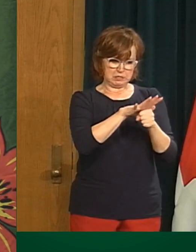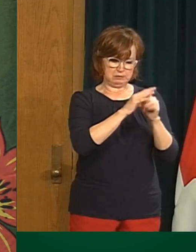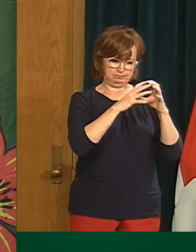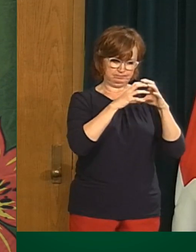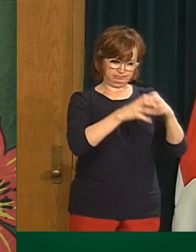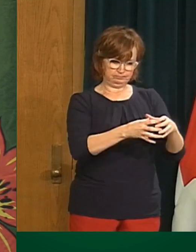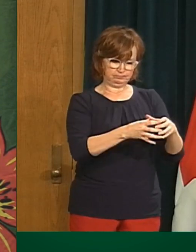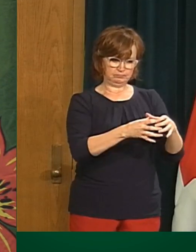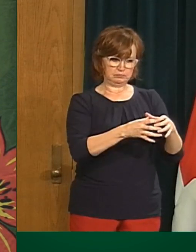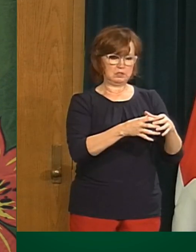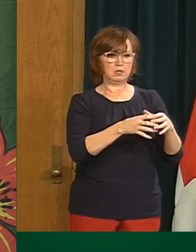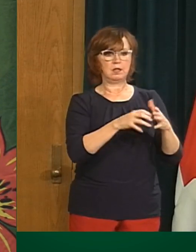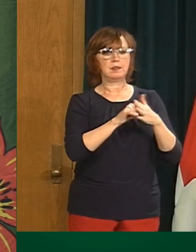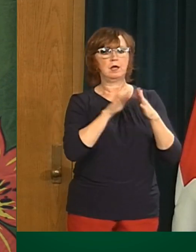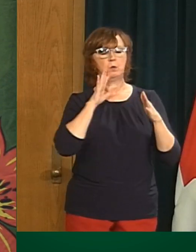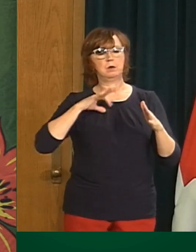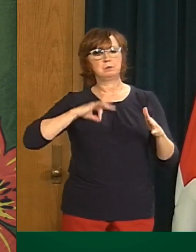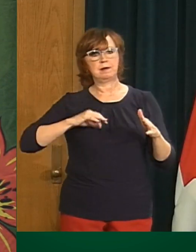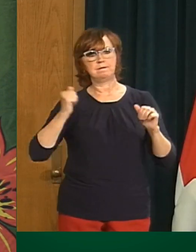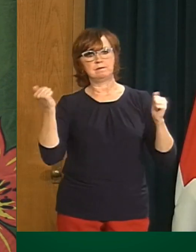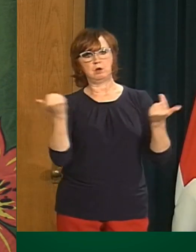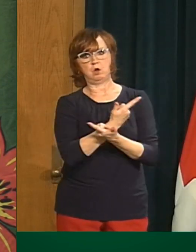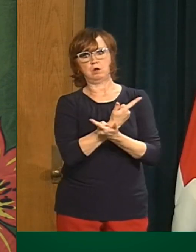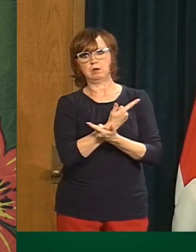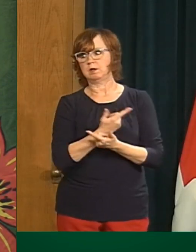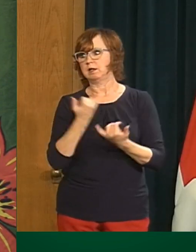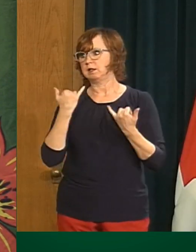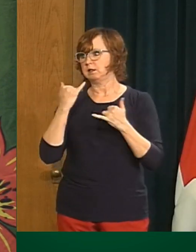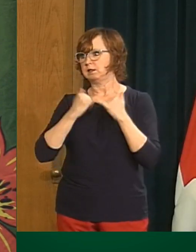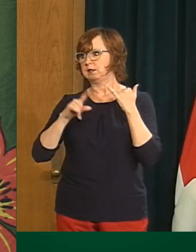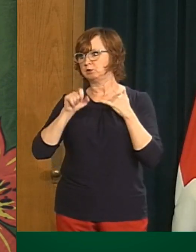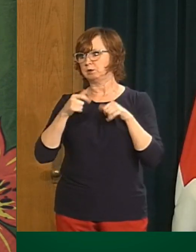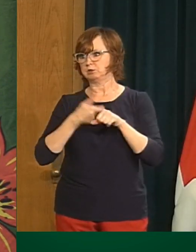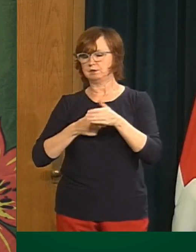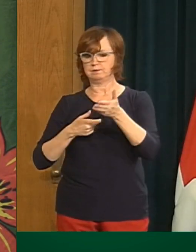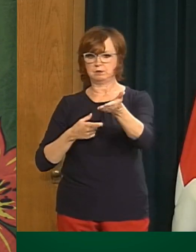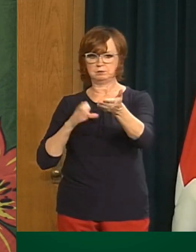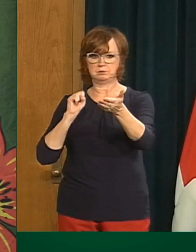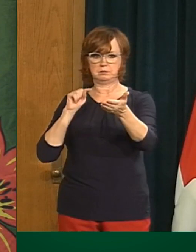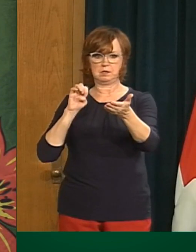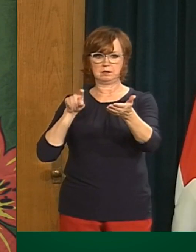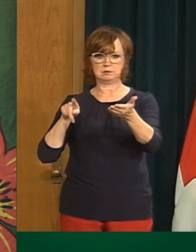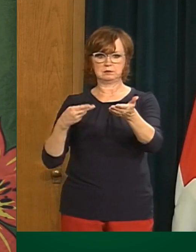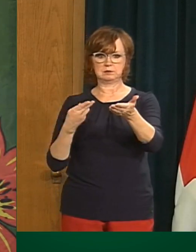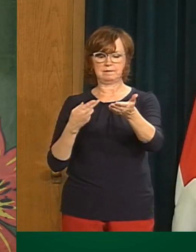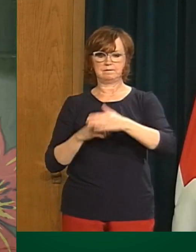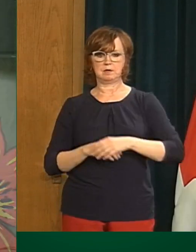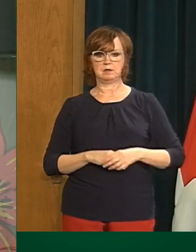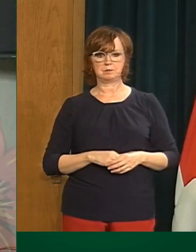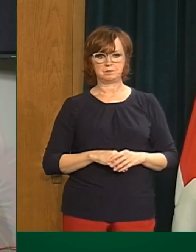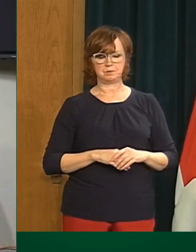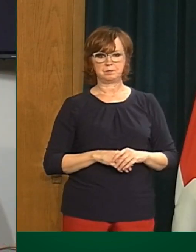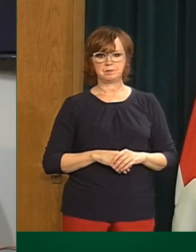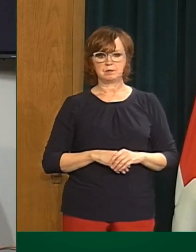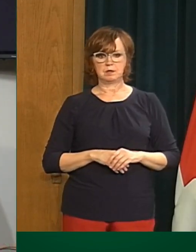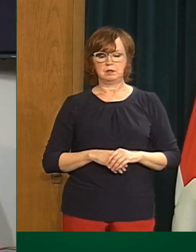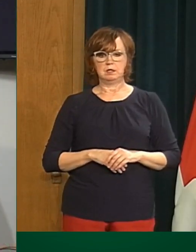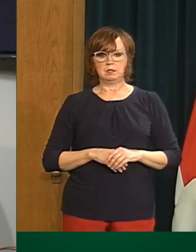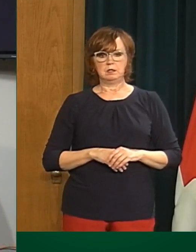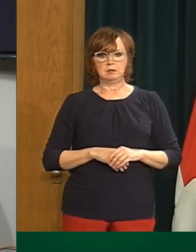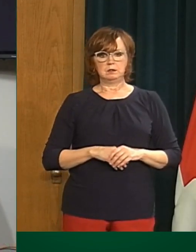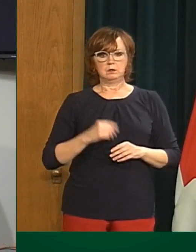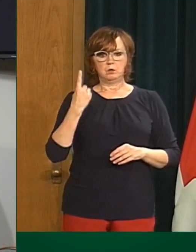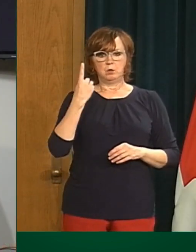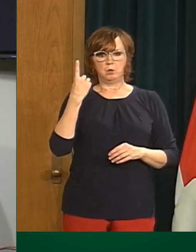it, which is in everybody's best interest. And we'll take our last question from the floor. Steph? Yeah, this is a